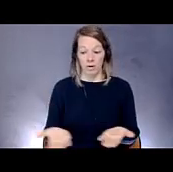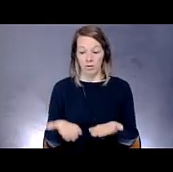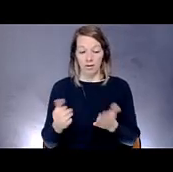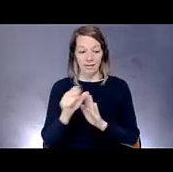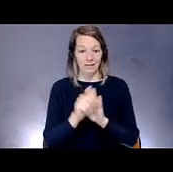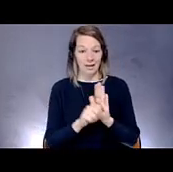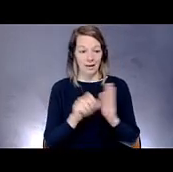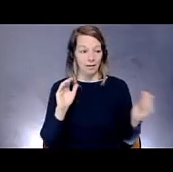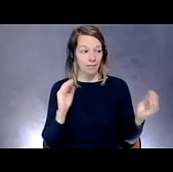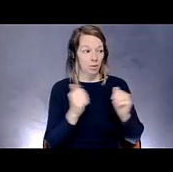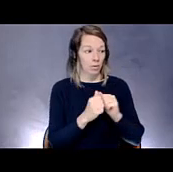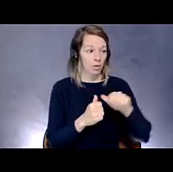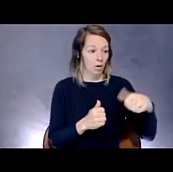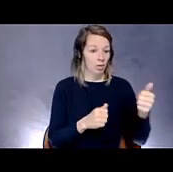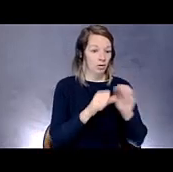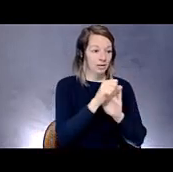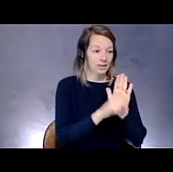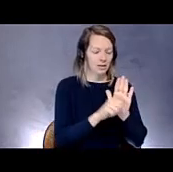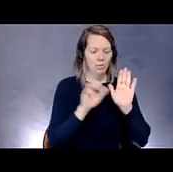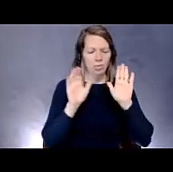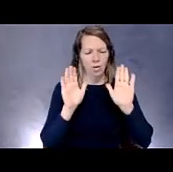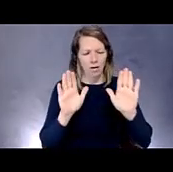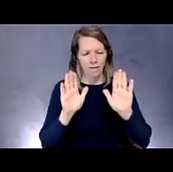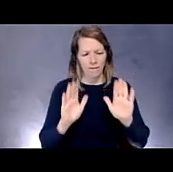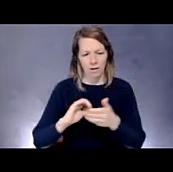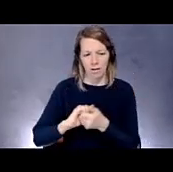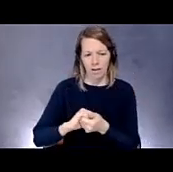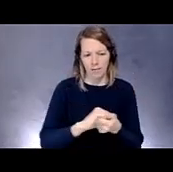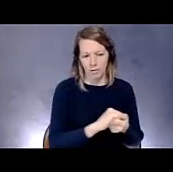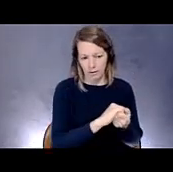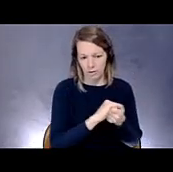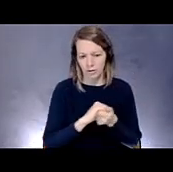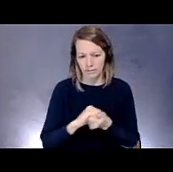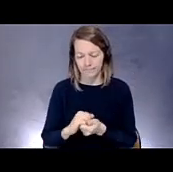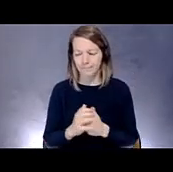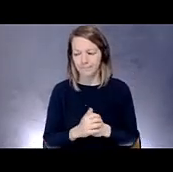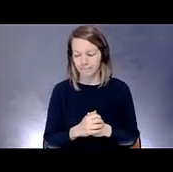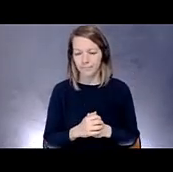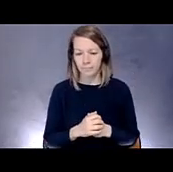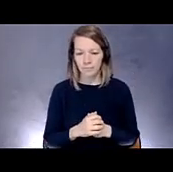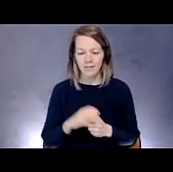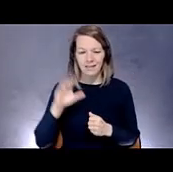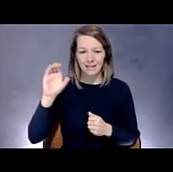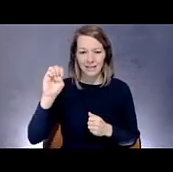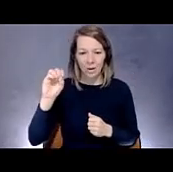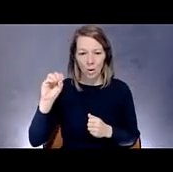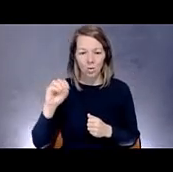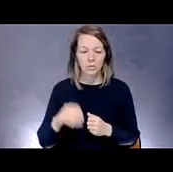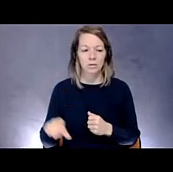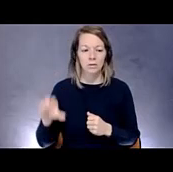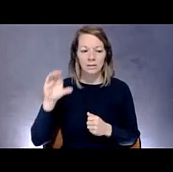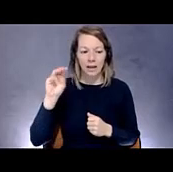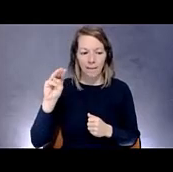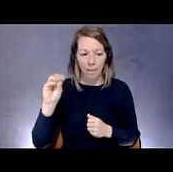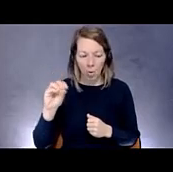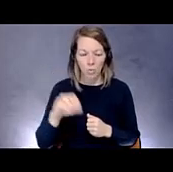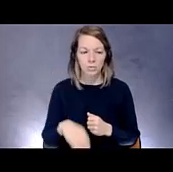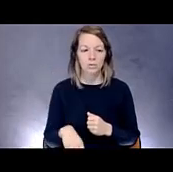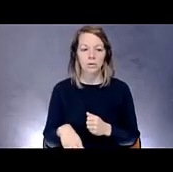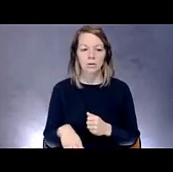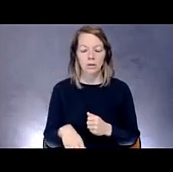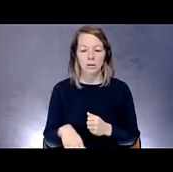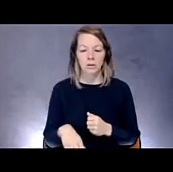compared to other states, wonderful collaboration between hospital leadership, CEOs, CMOs, chief medical